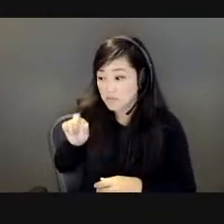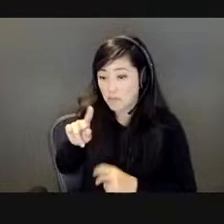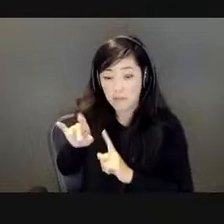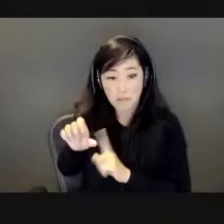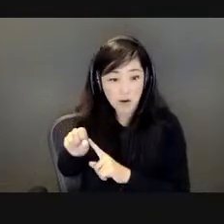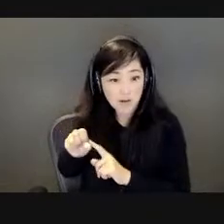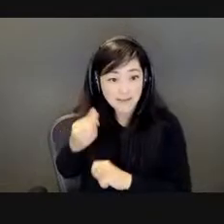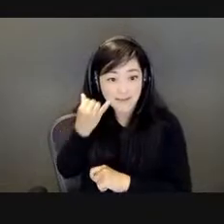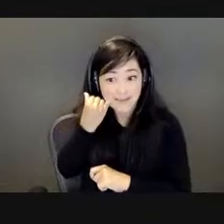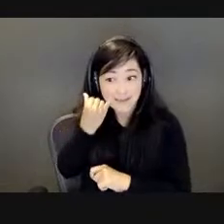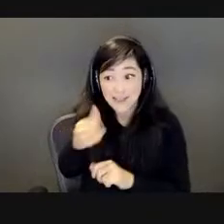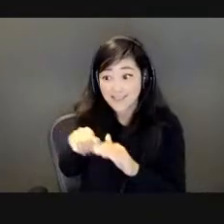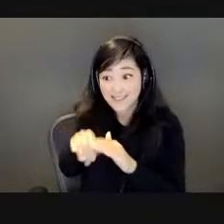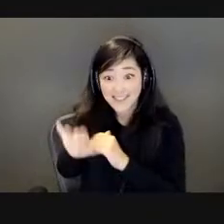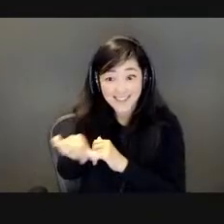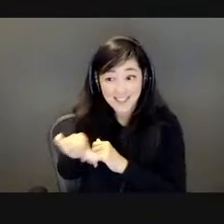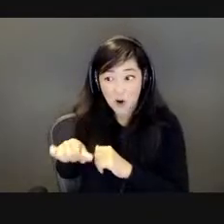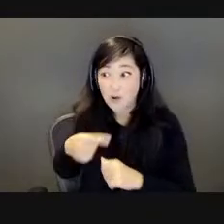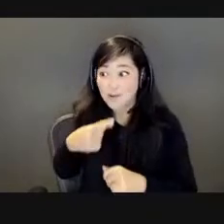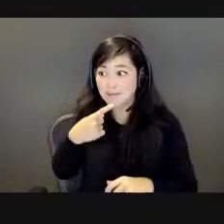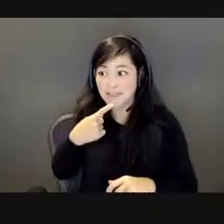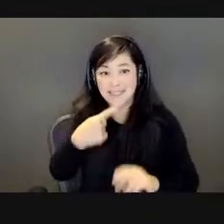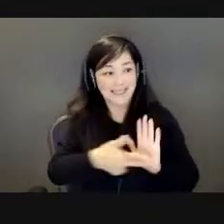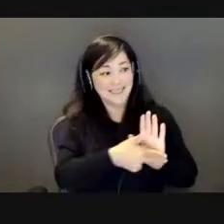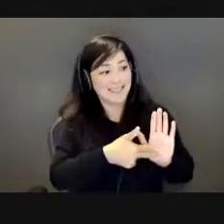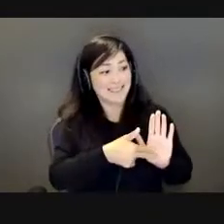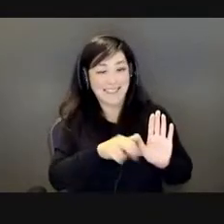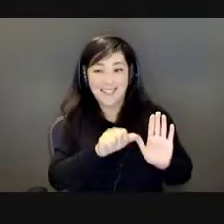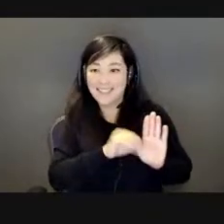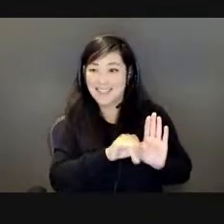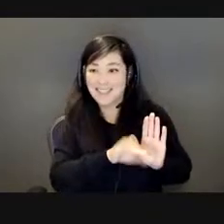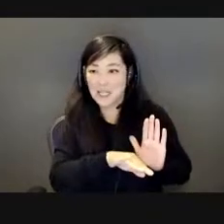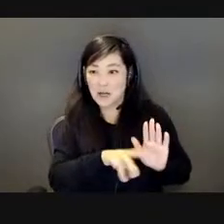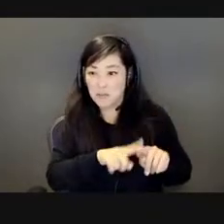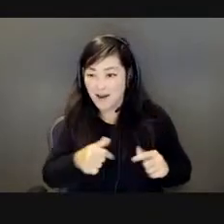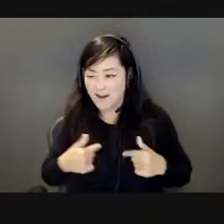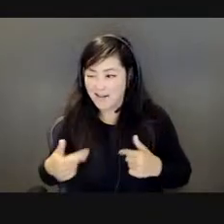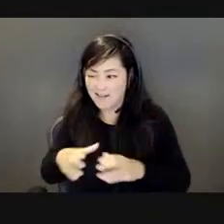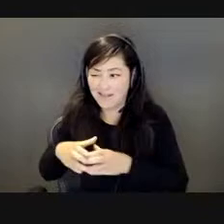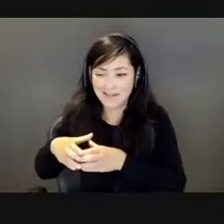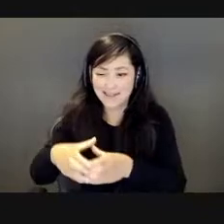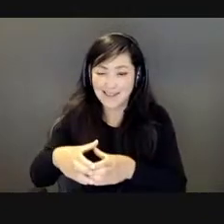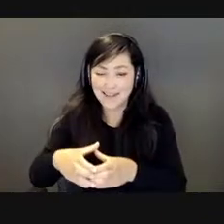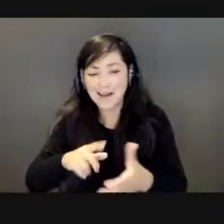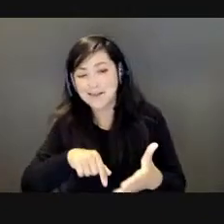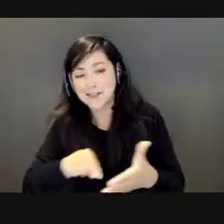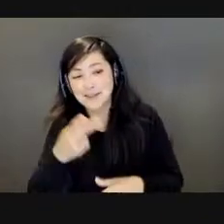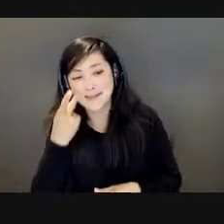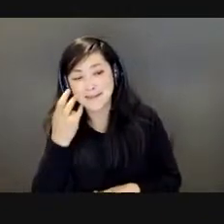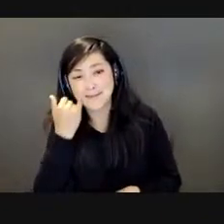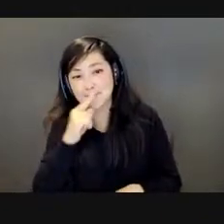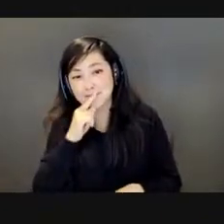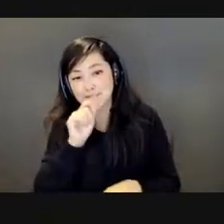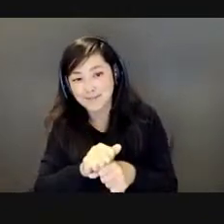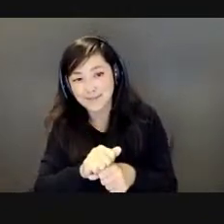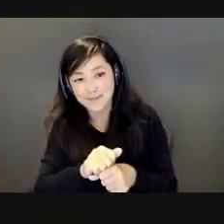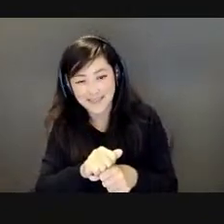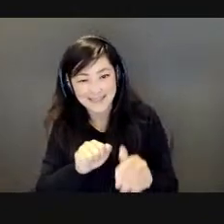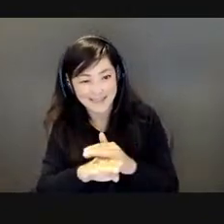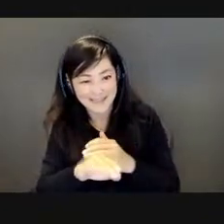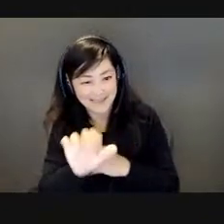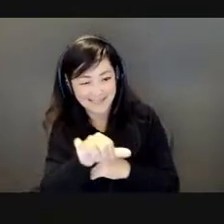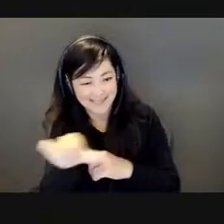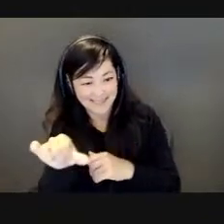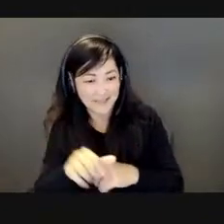says it is accessible. Let's go rate it. And so that's one big thing too, that a bunch of us will go and get together. And